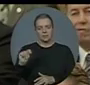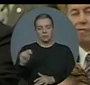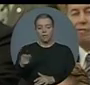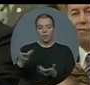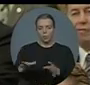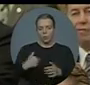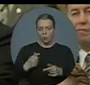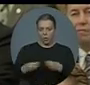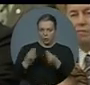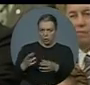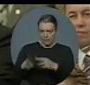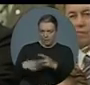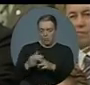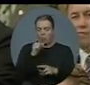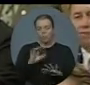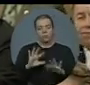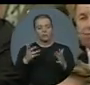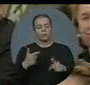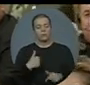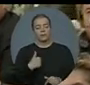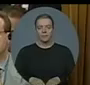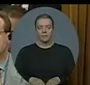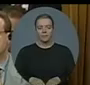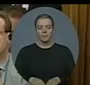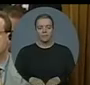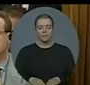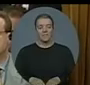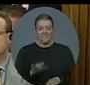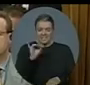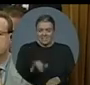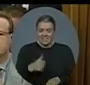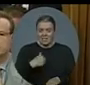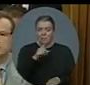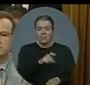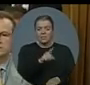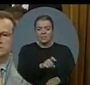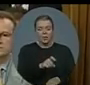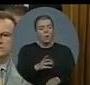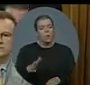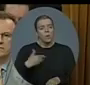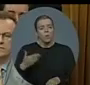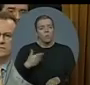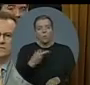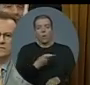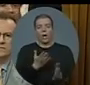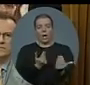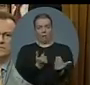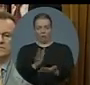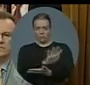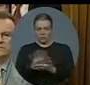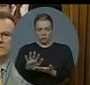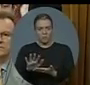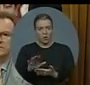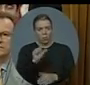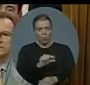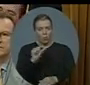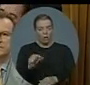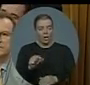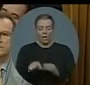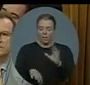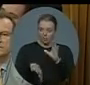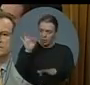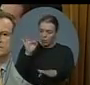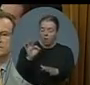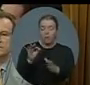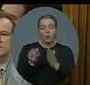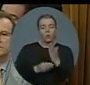not, however, discuss classified documents in the House. Why did it take the government 5 weeks to discover the documents were missing? And why